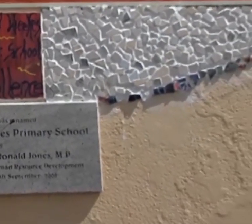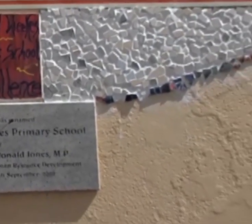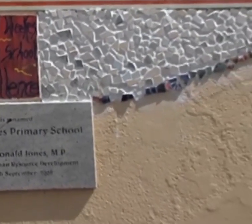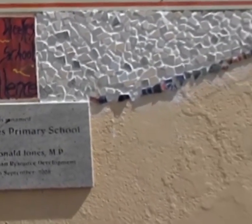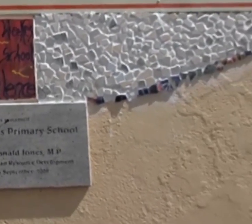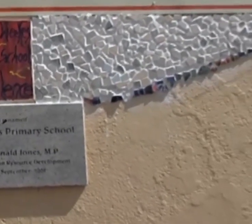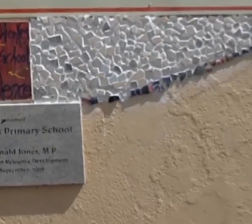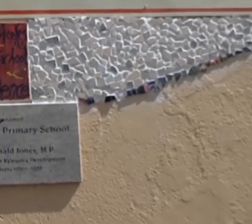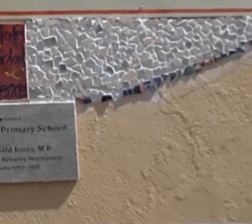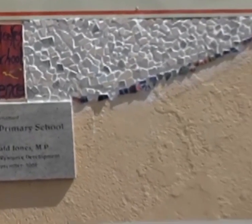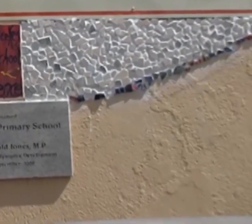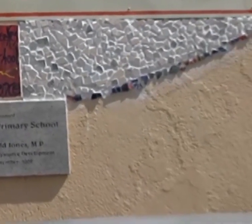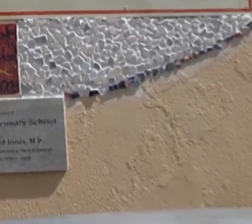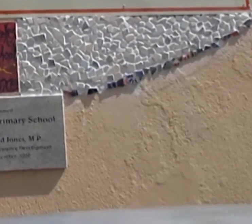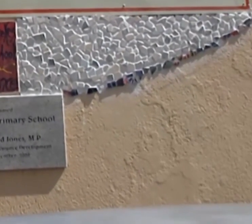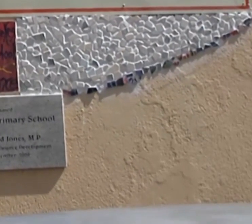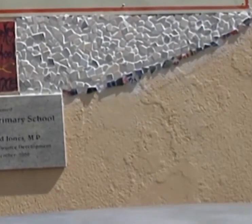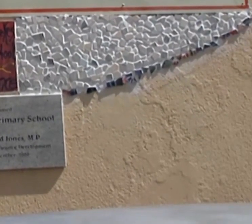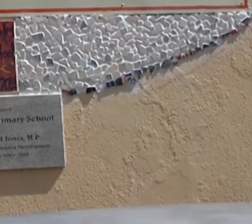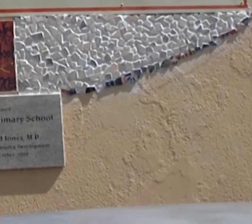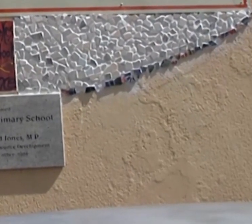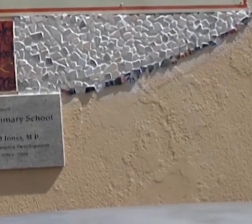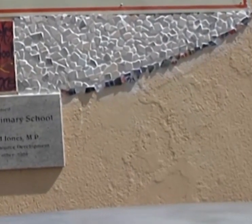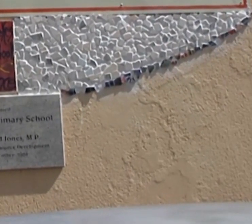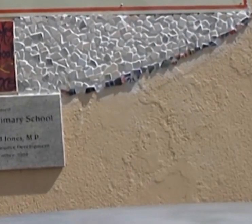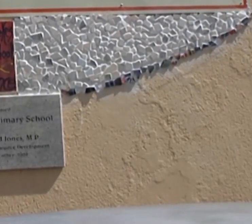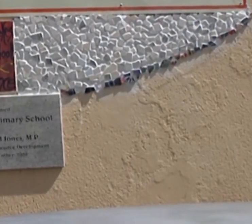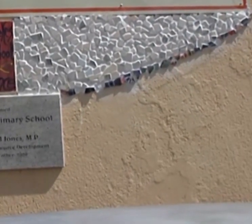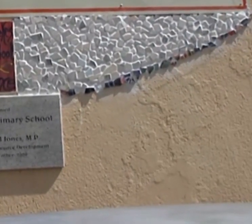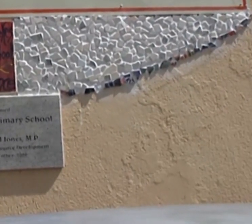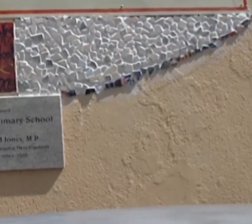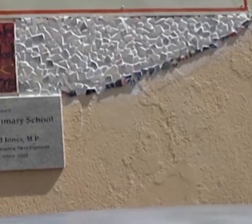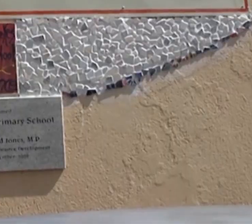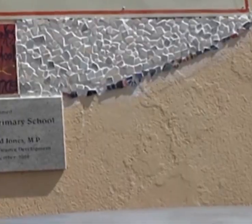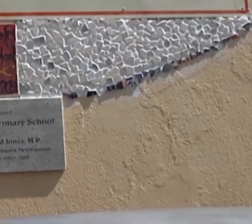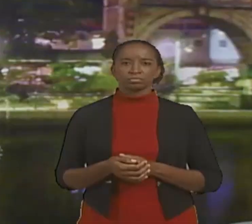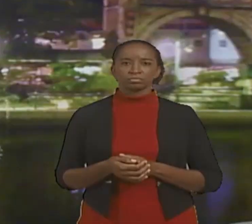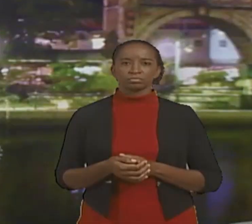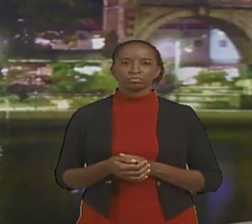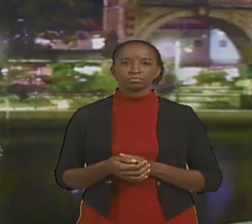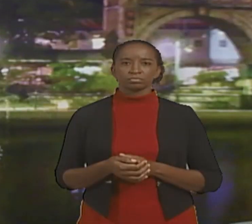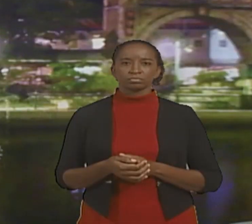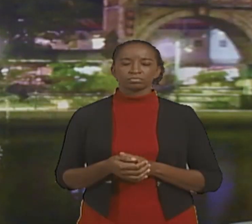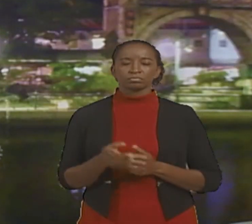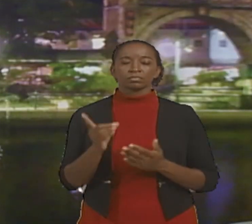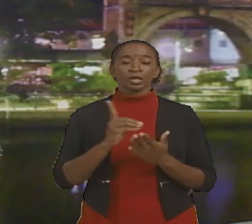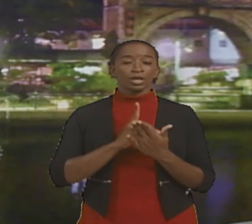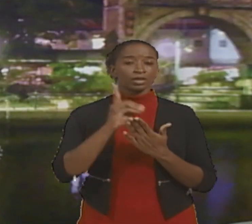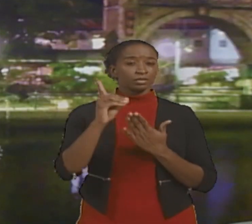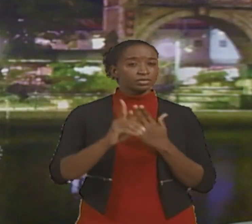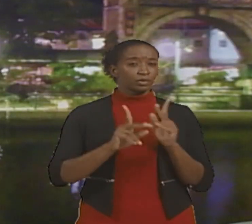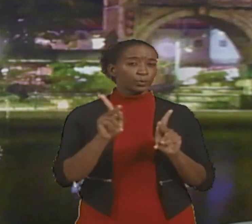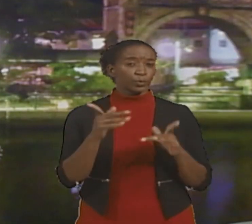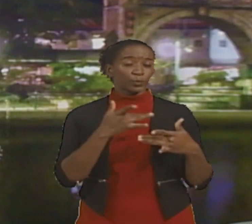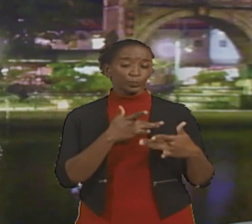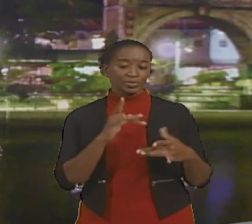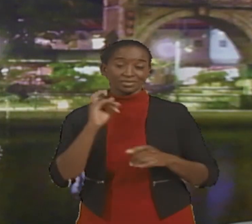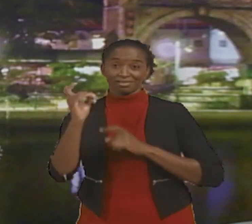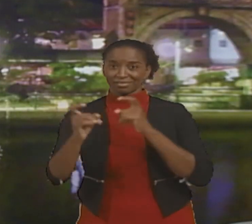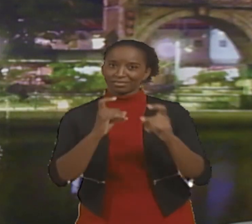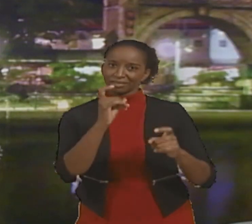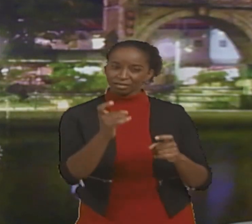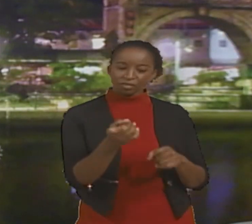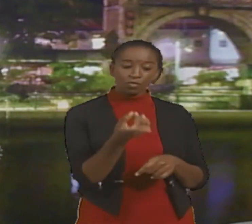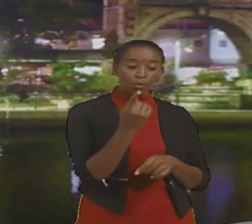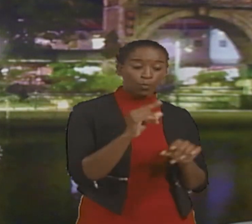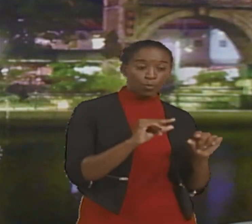this huge mural on the school's northern wall. Rianne Phillips, CBC News. Well, it's the season of giving, and at least